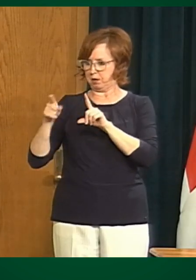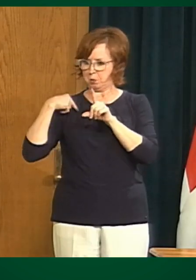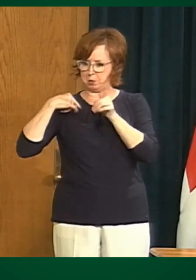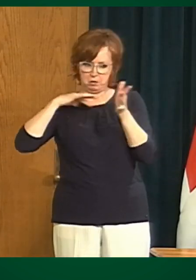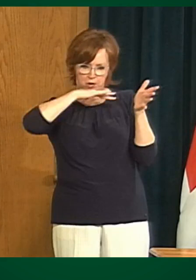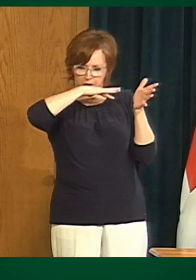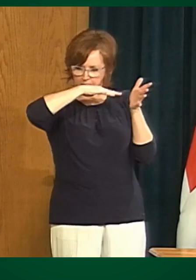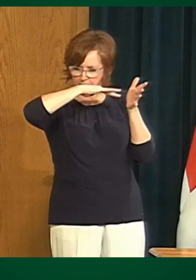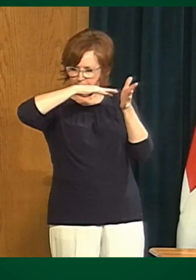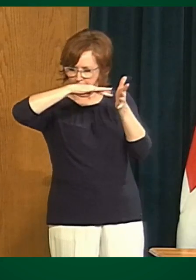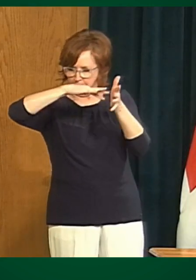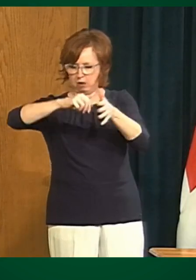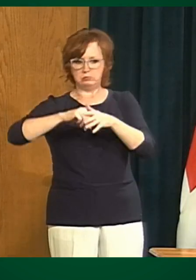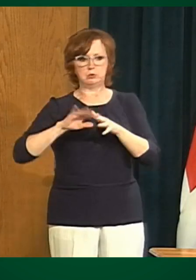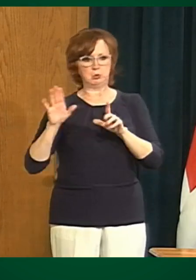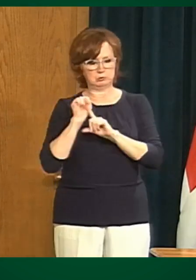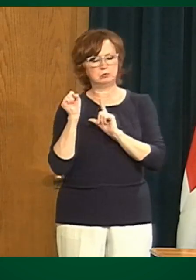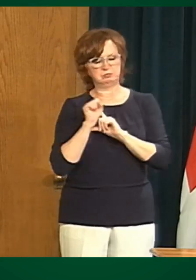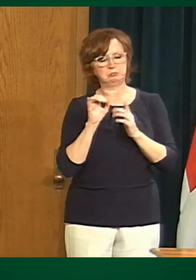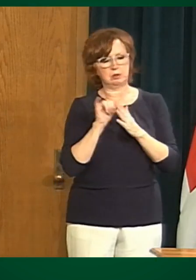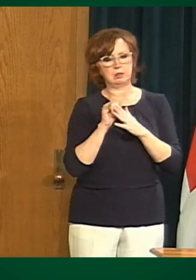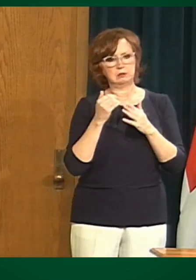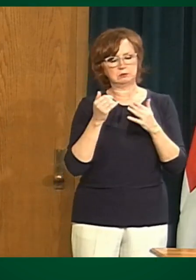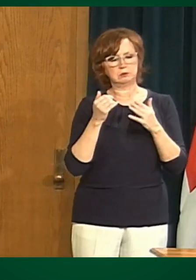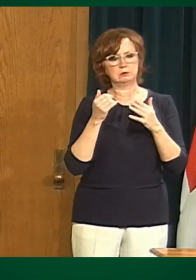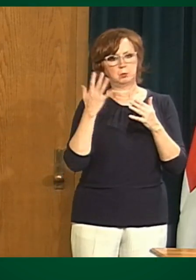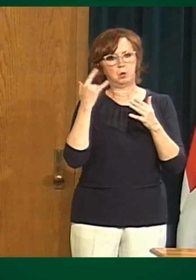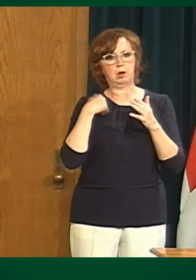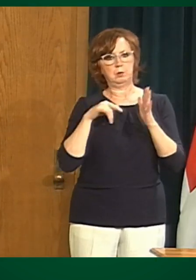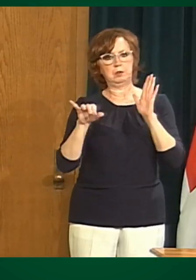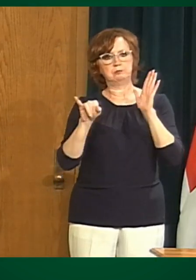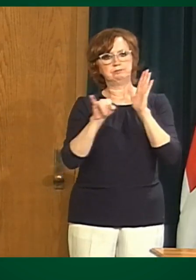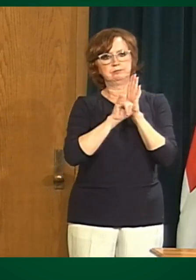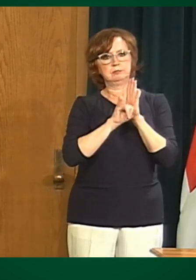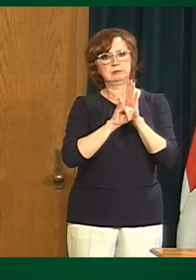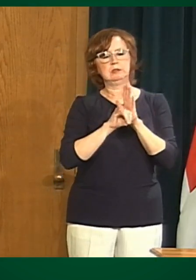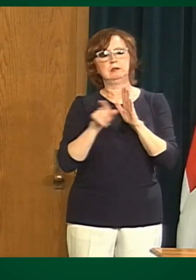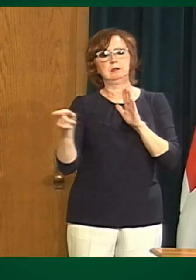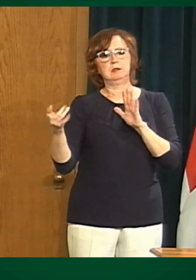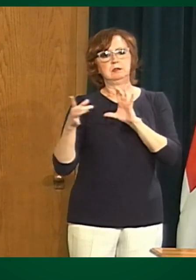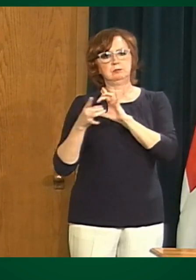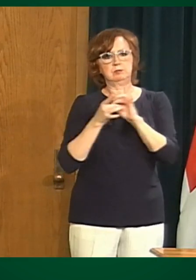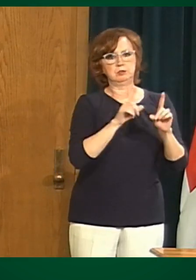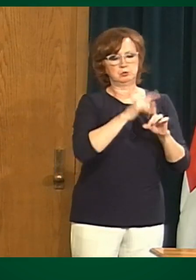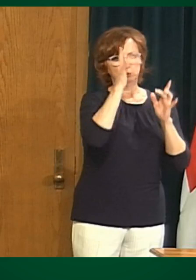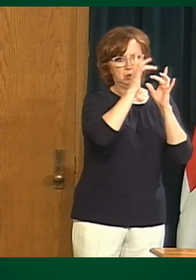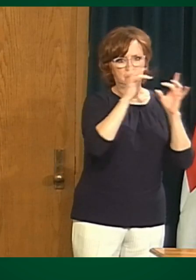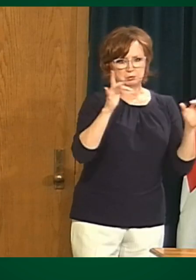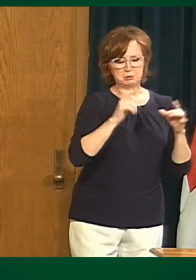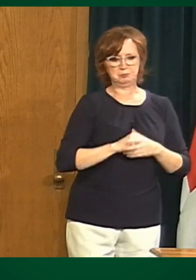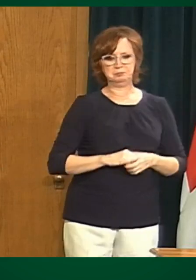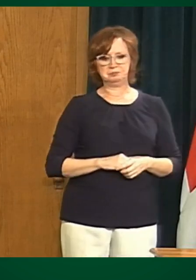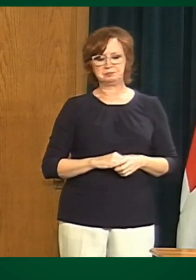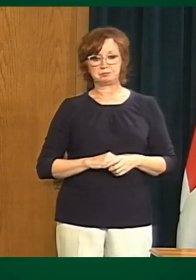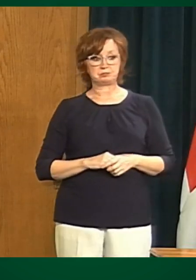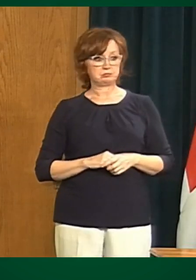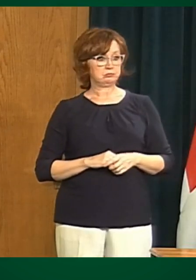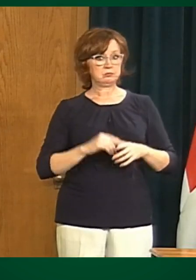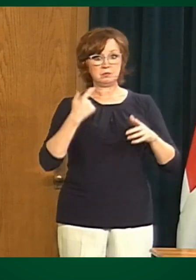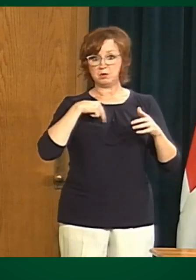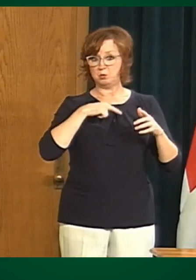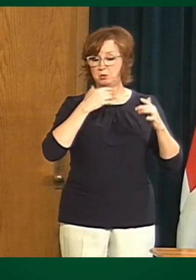strategies. Besides that, we have also the proper use of